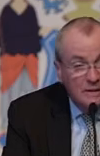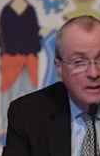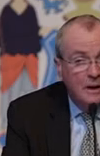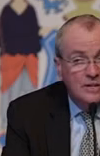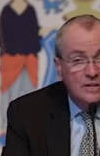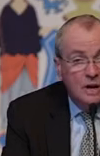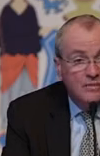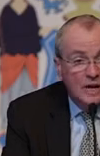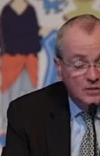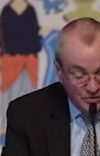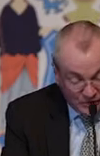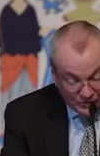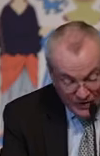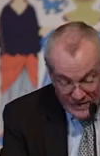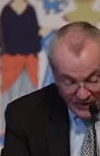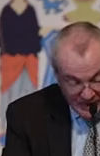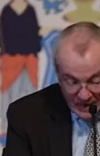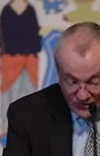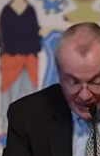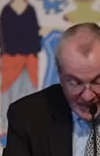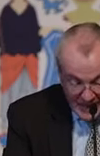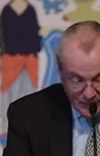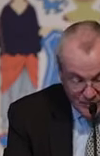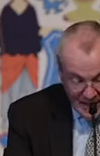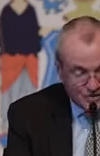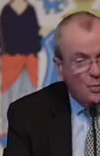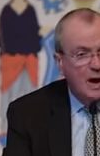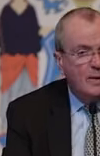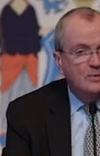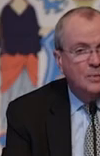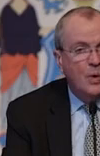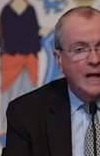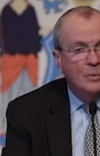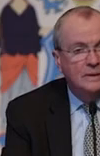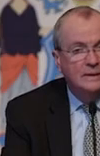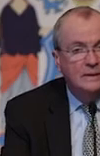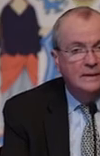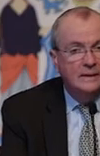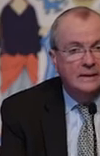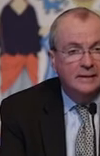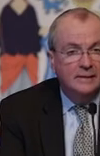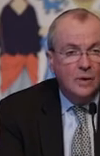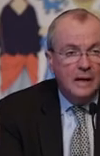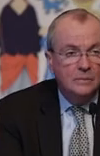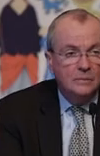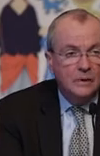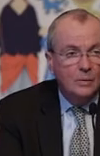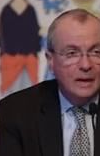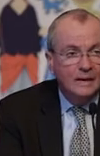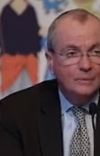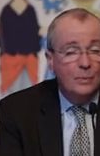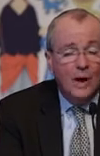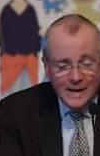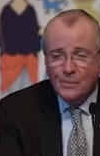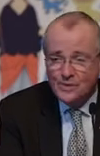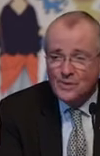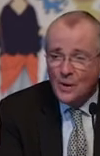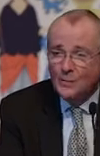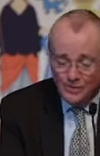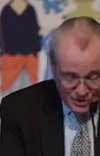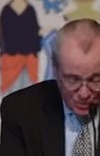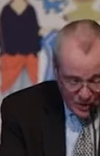Vineland. Our veterans deserve nothing less. I'll come back to why I was at Wildwood, why I